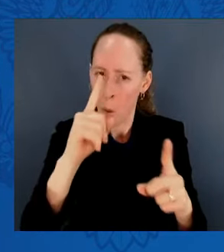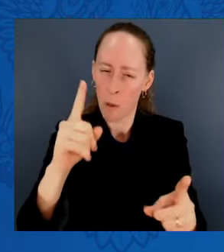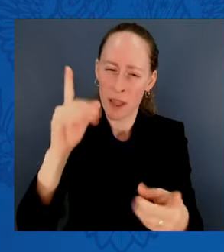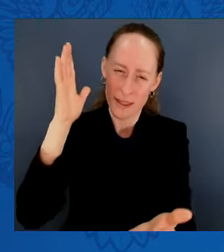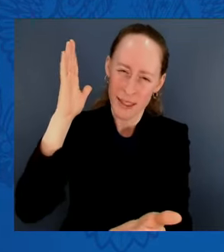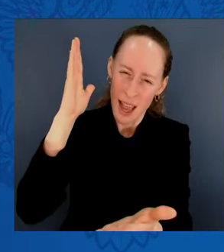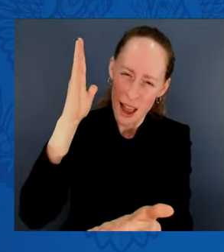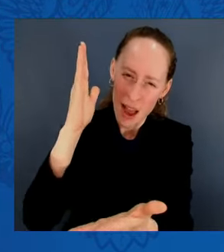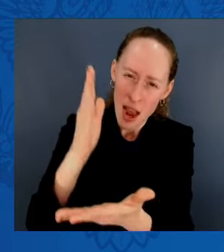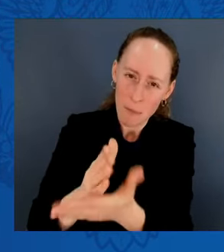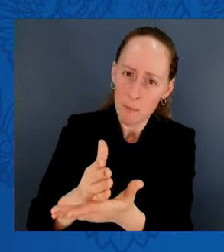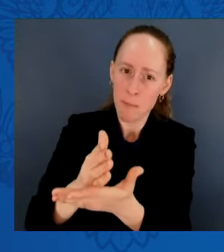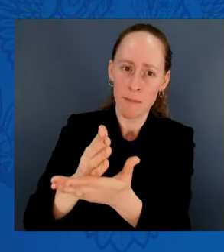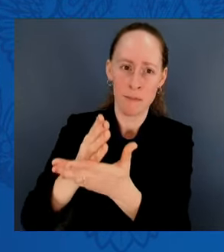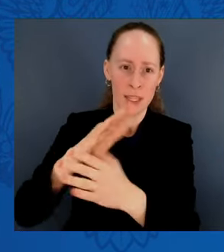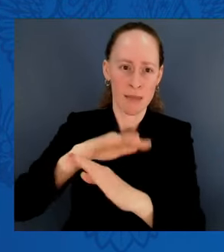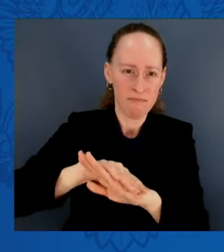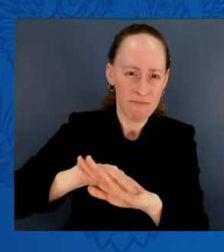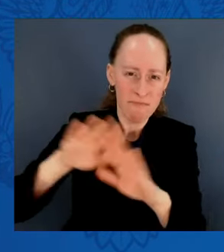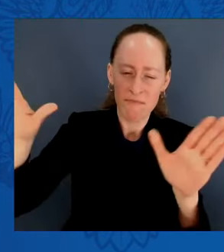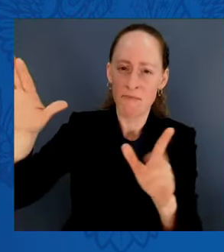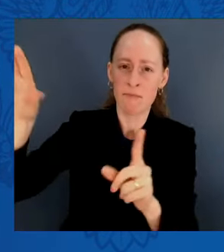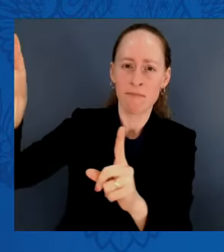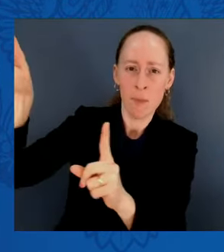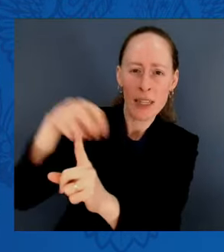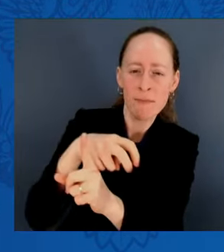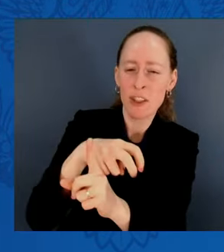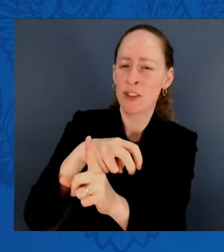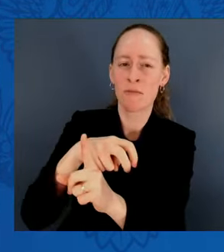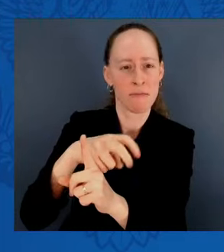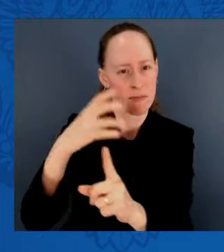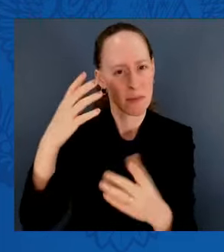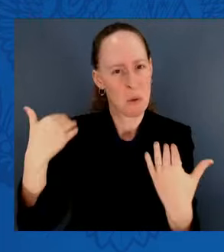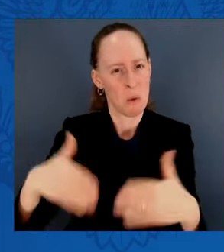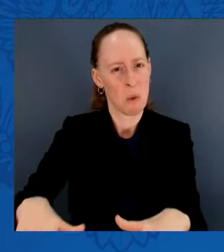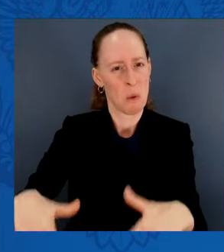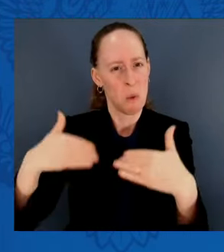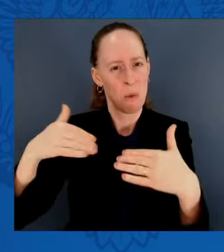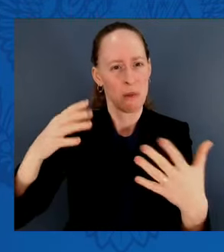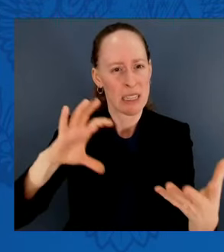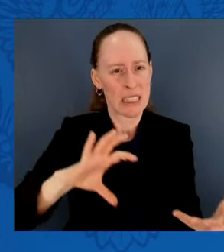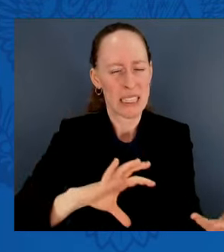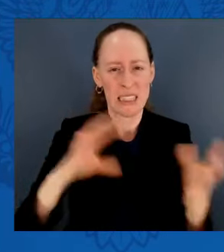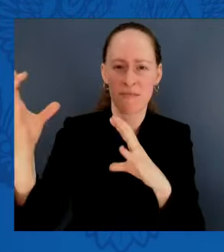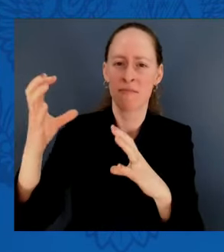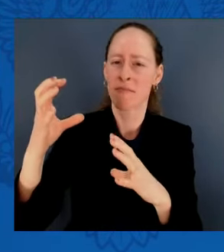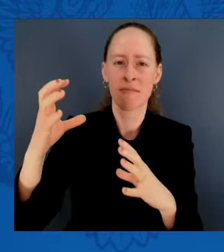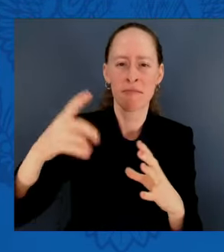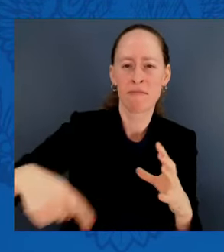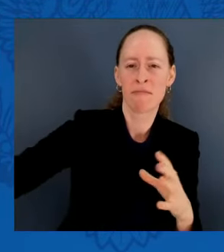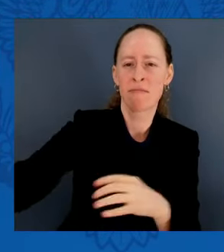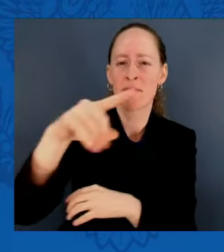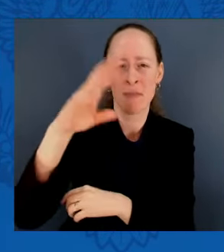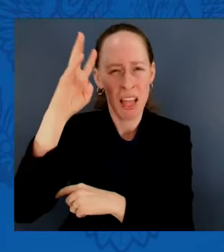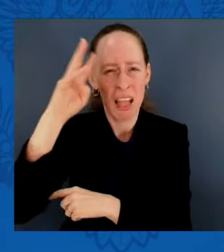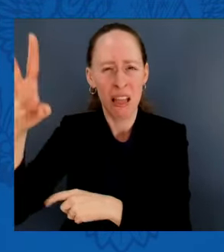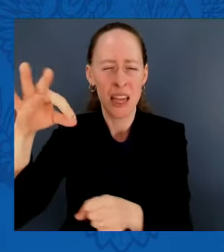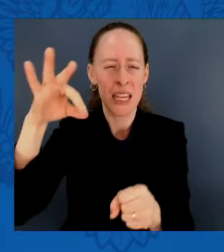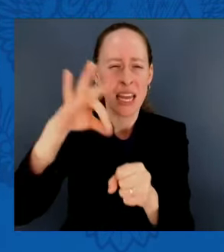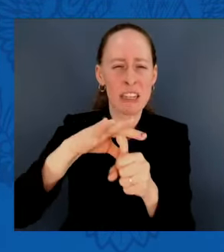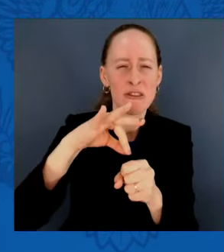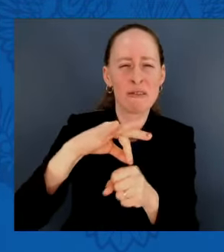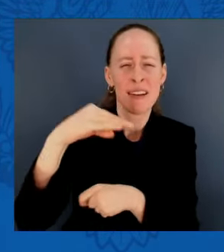lies about the 2020 election and the plots to steal the election posed a great, gravest threat to